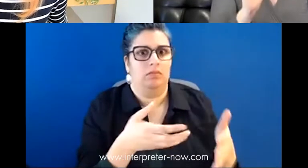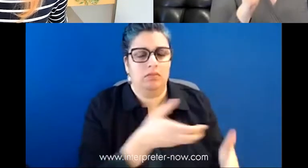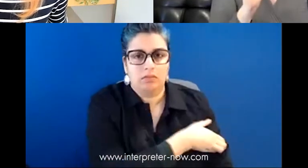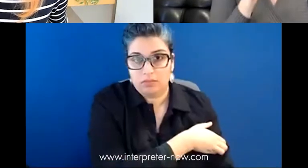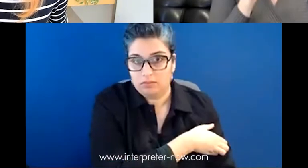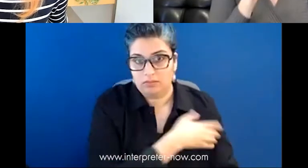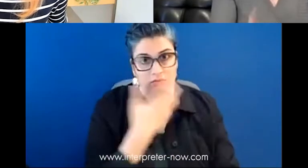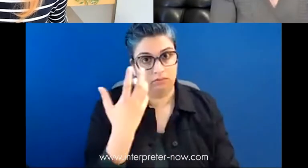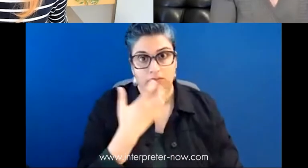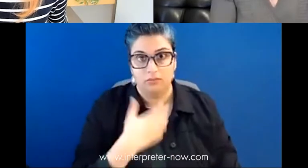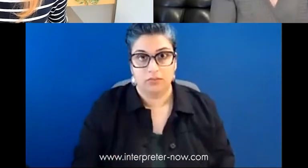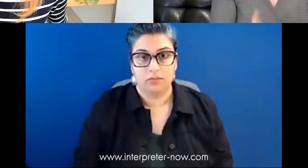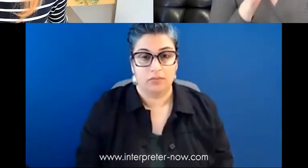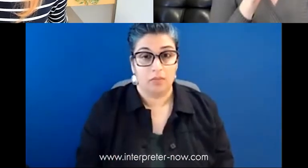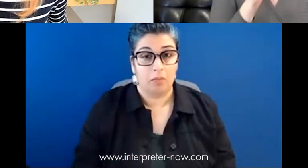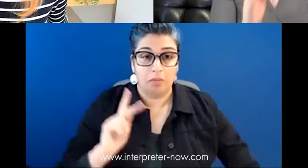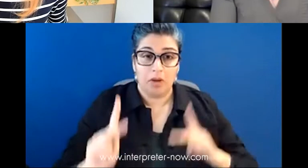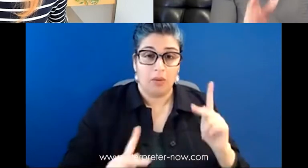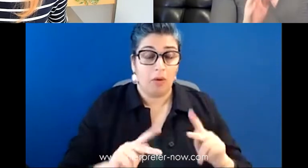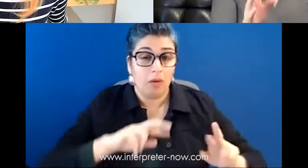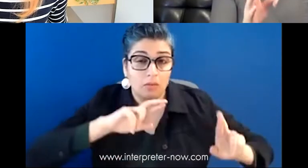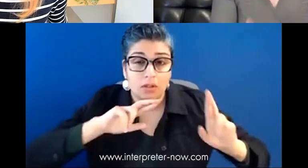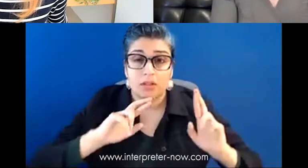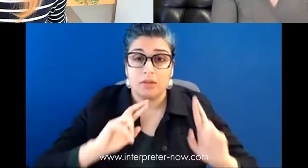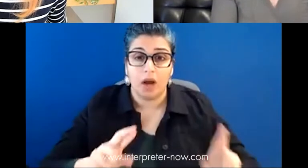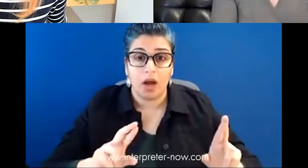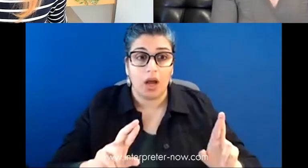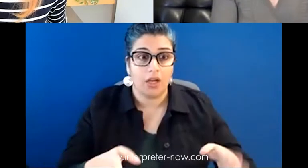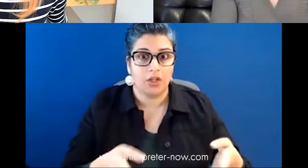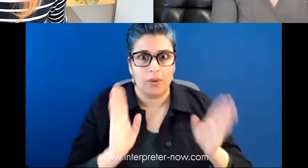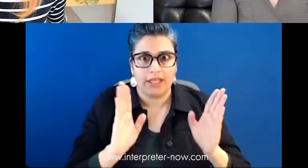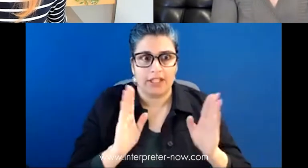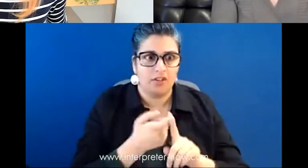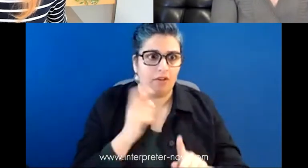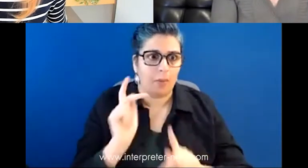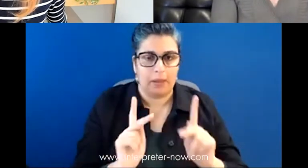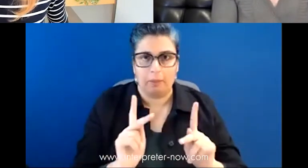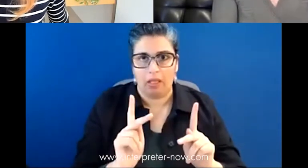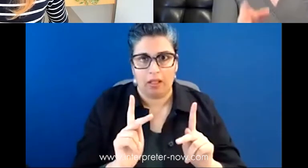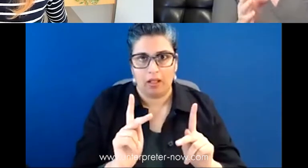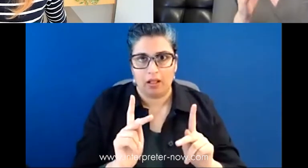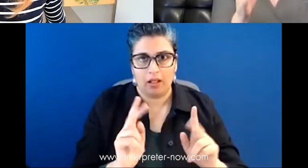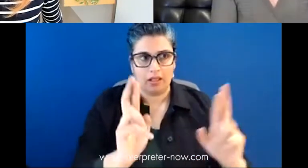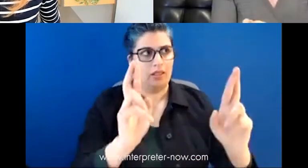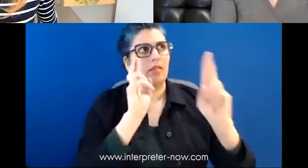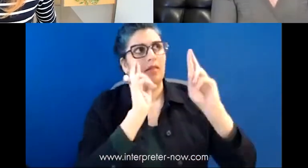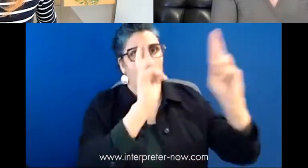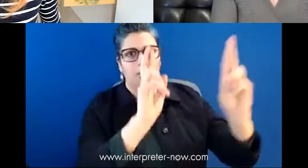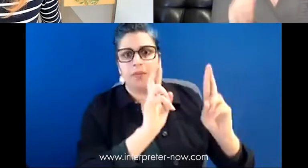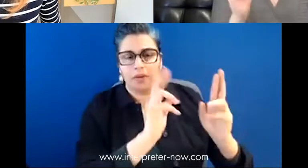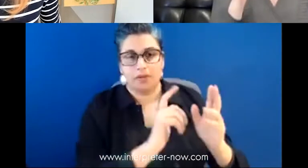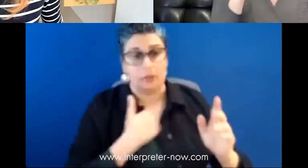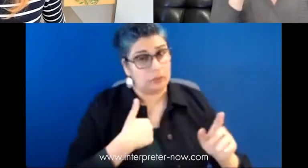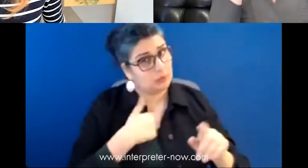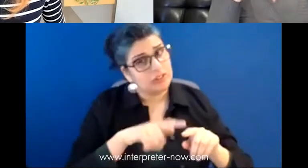Human beings are so responsive simply to attention from people they respect, that we should really lean into that